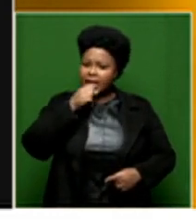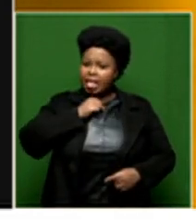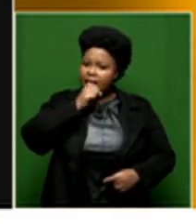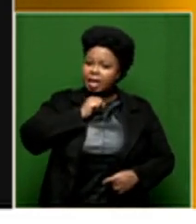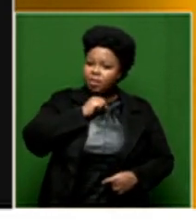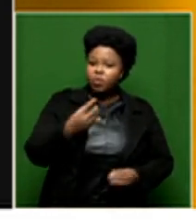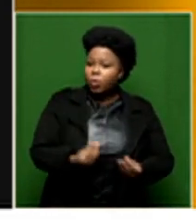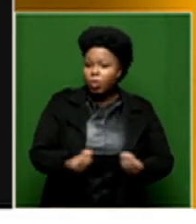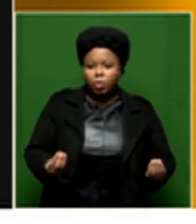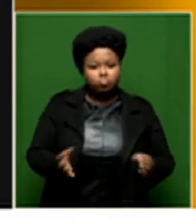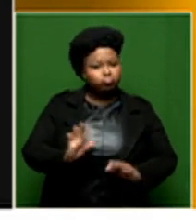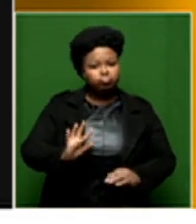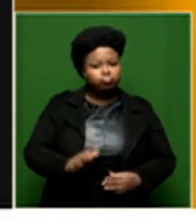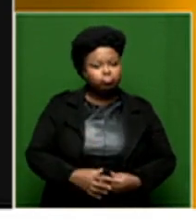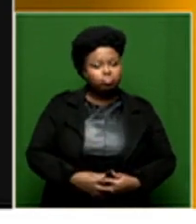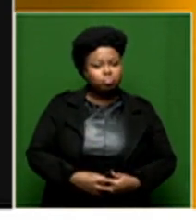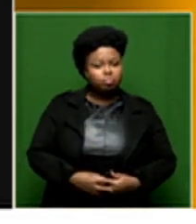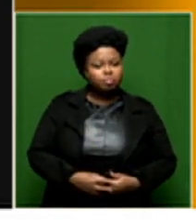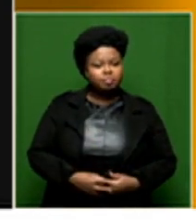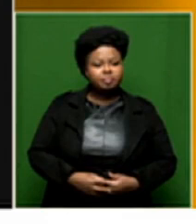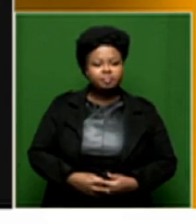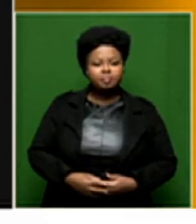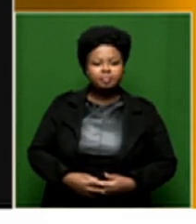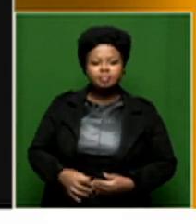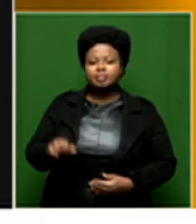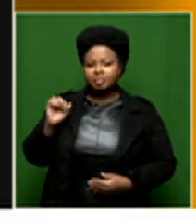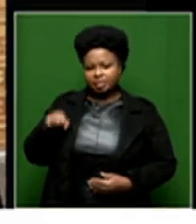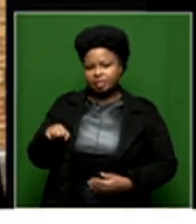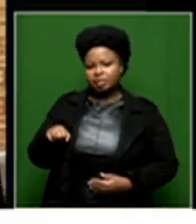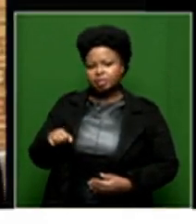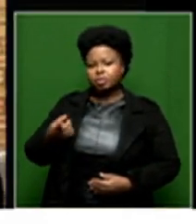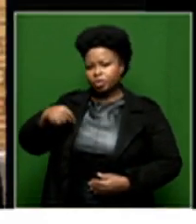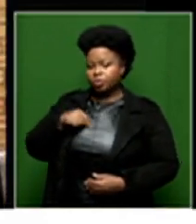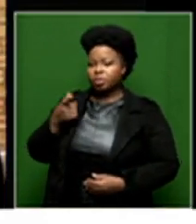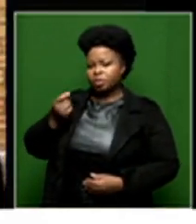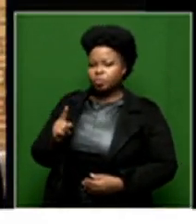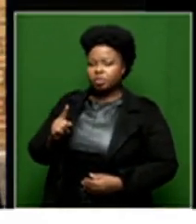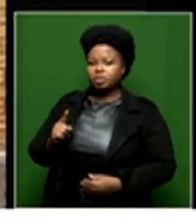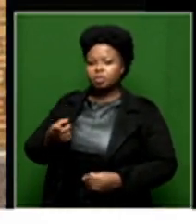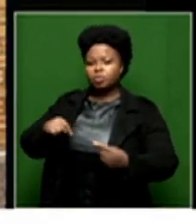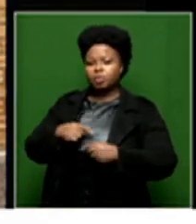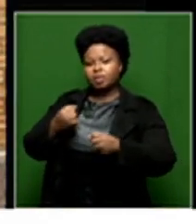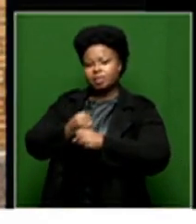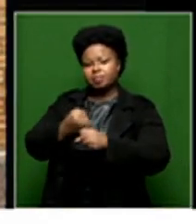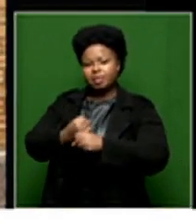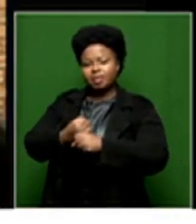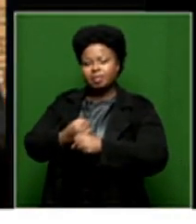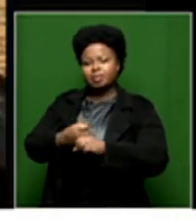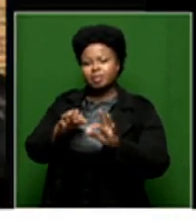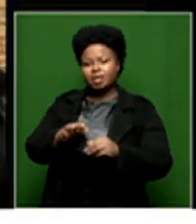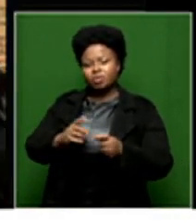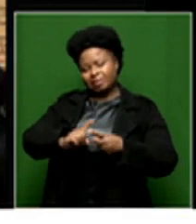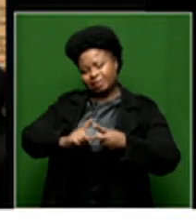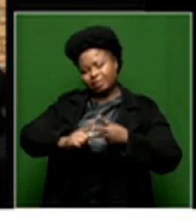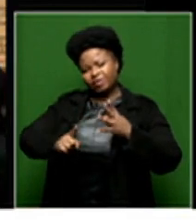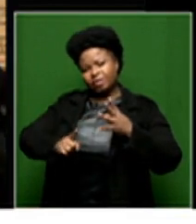to be consumed by children. Yes. So what we have done is created a variant